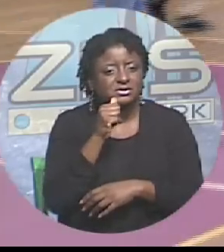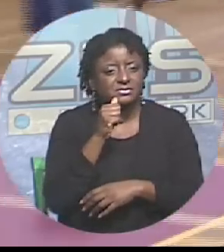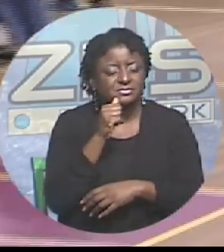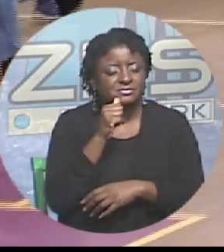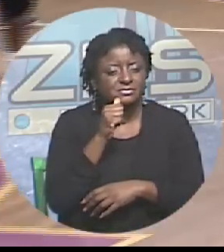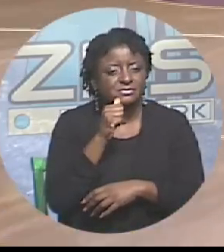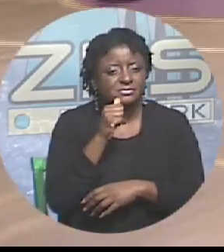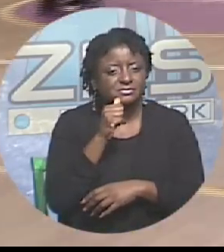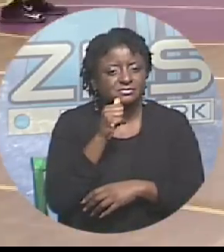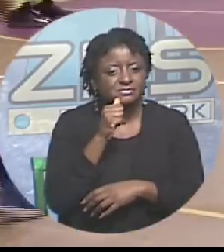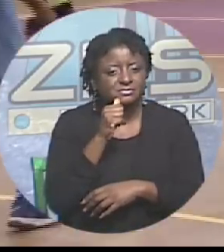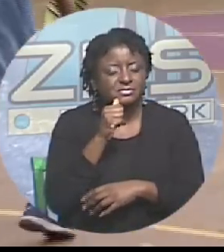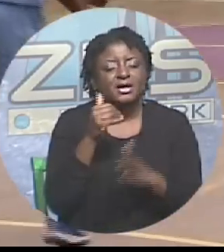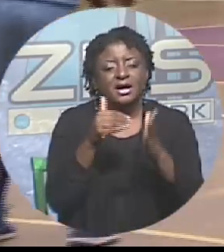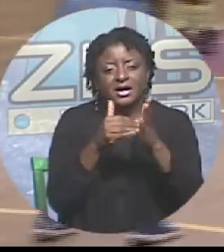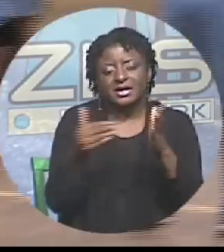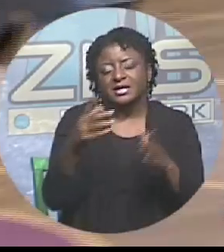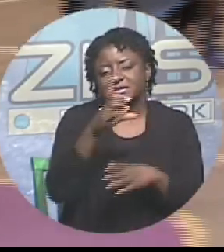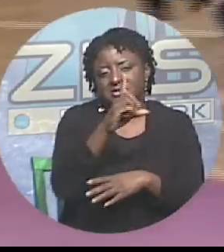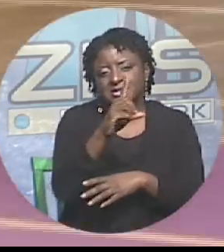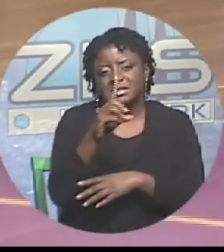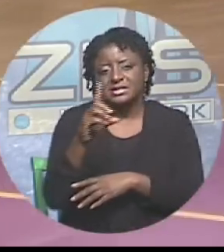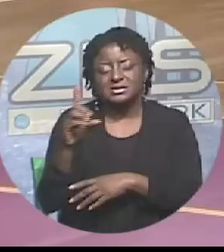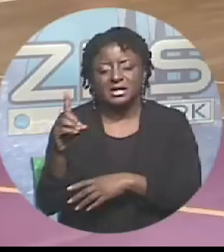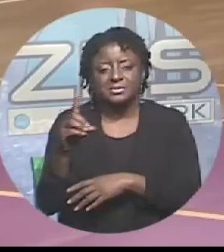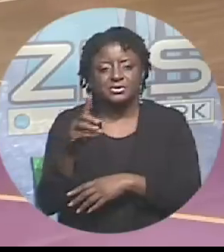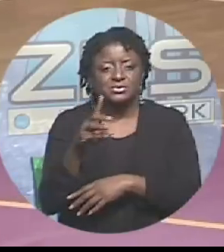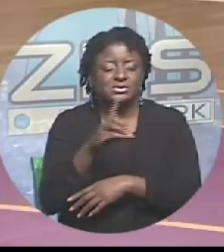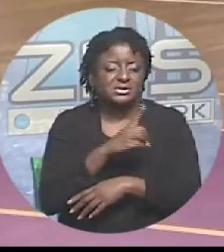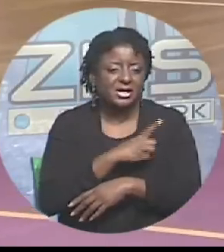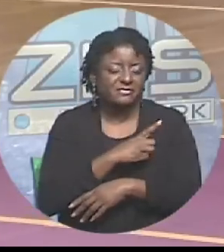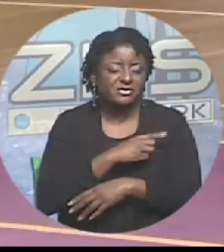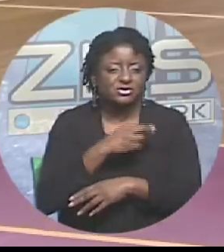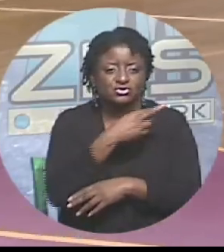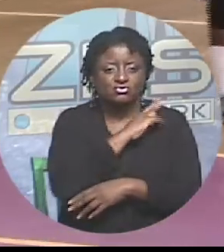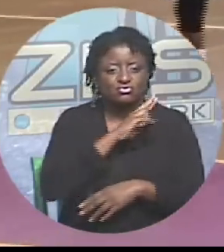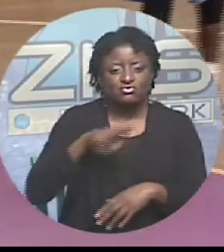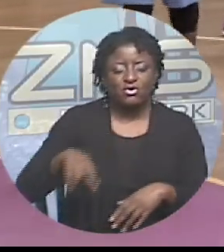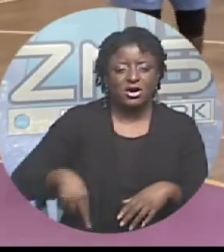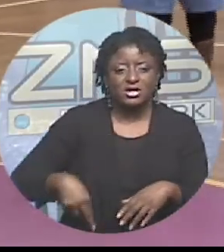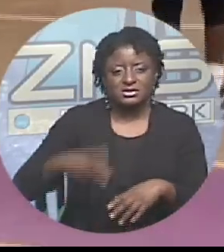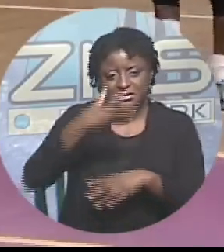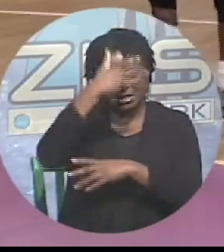any chances against the DW Davis Royals. The Lions win this one in